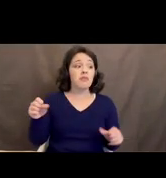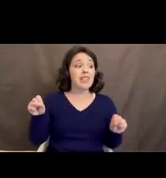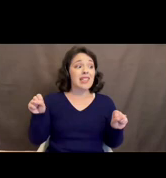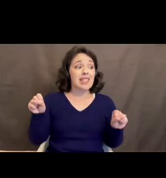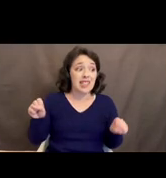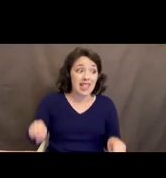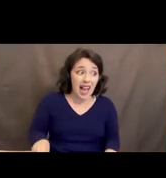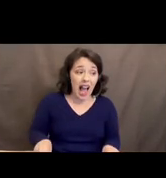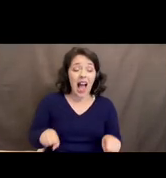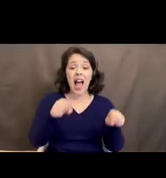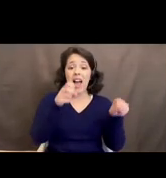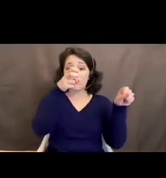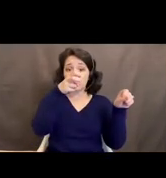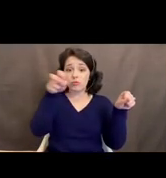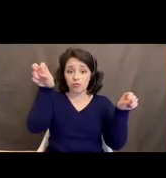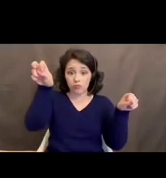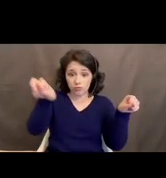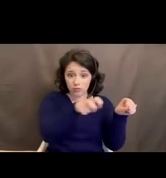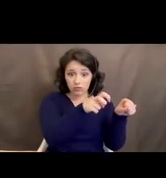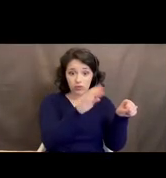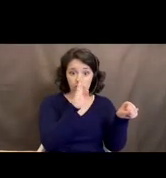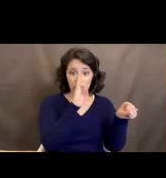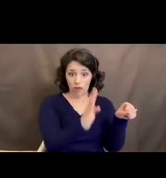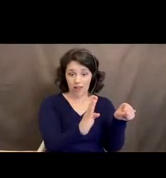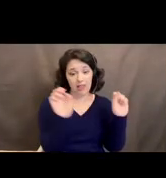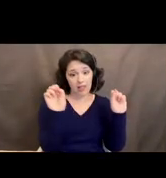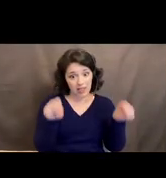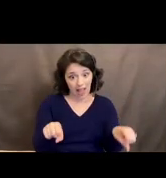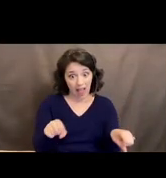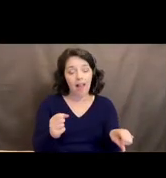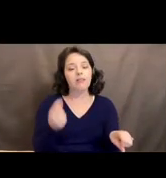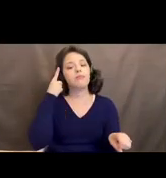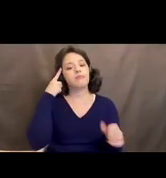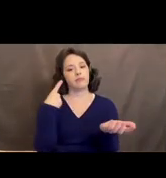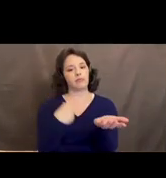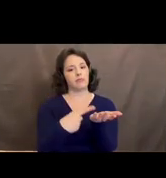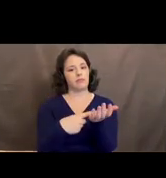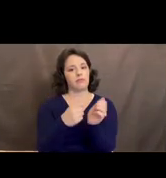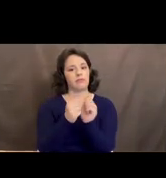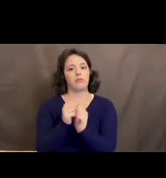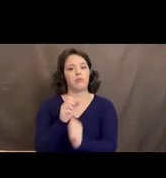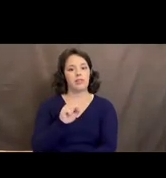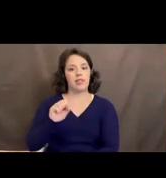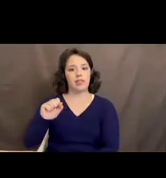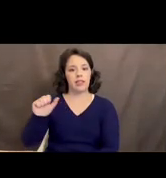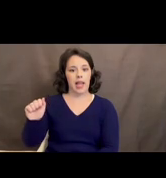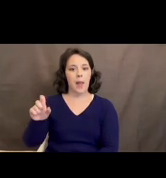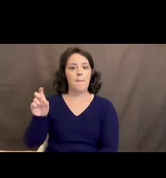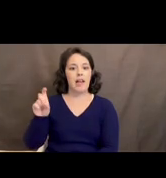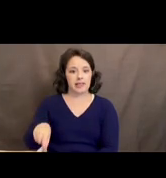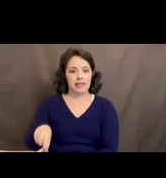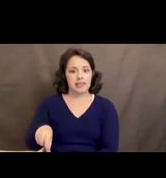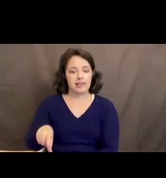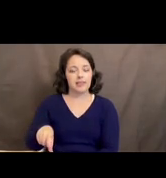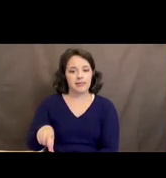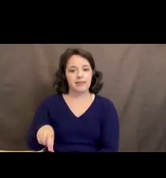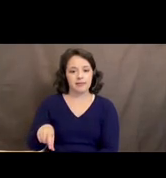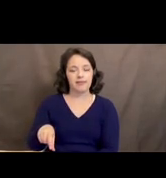the new RP. And RPs should contact SSA to discuss this option before making